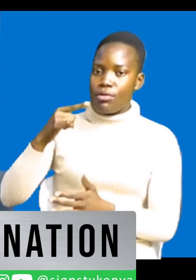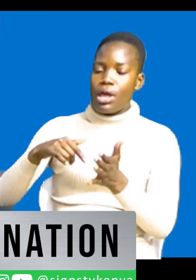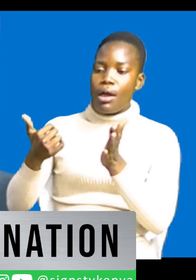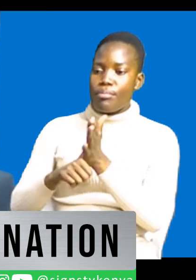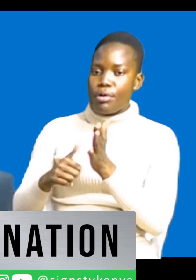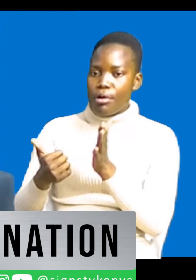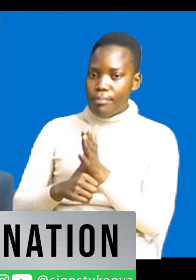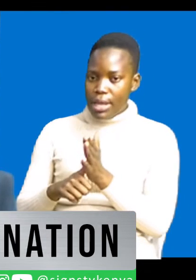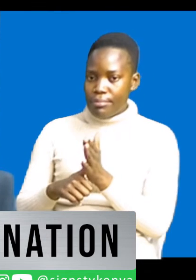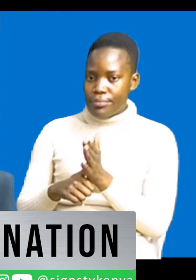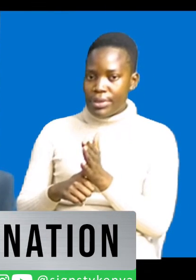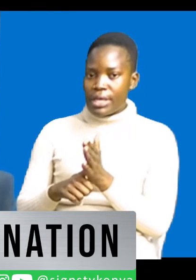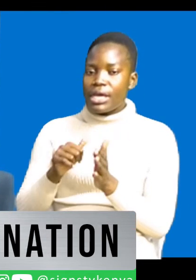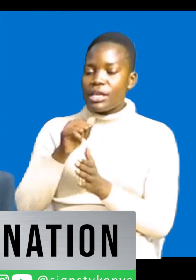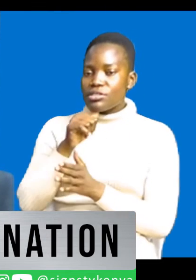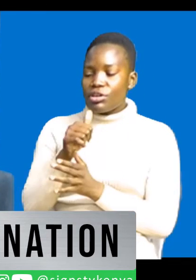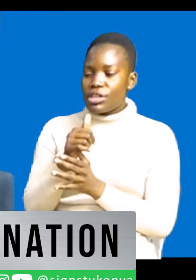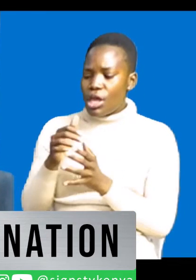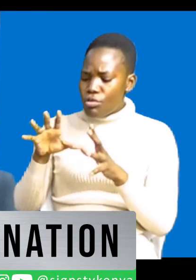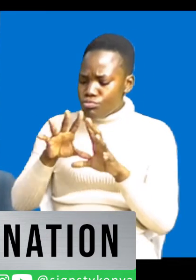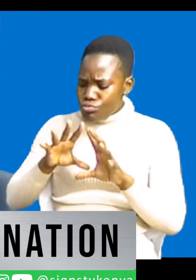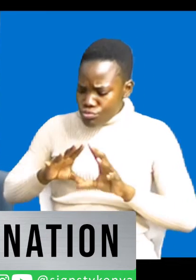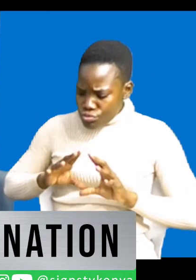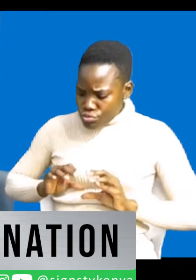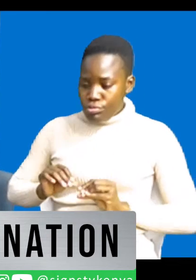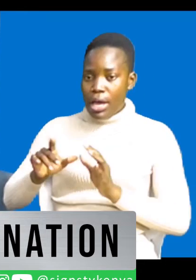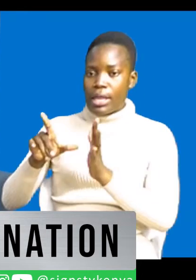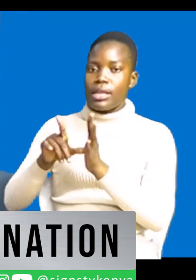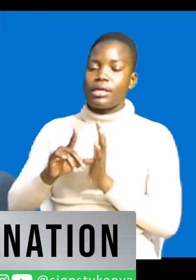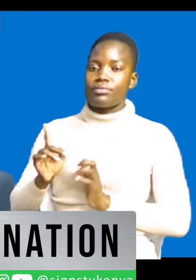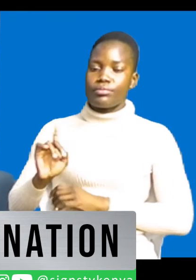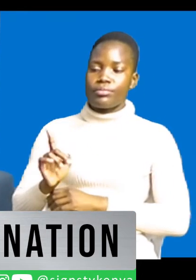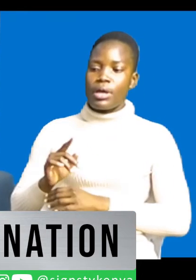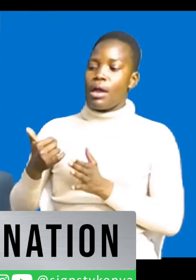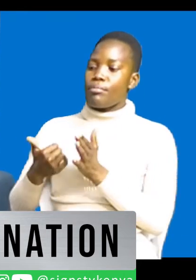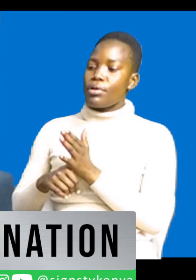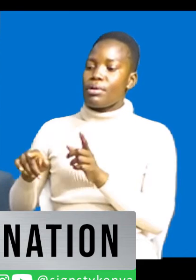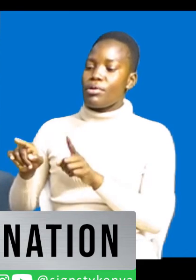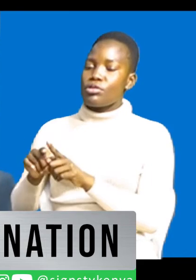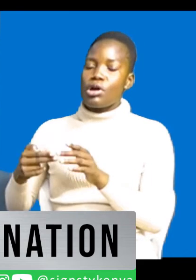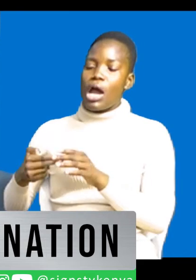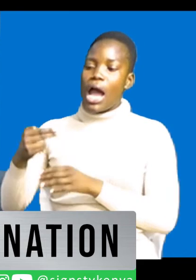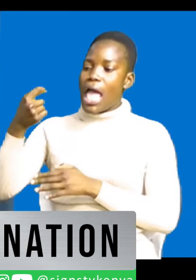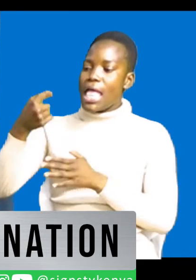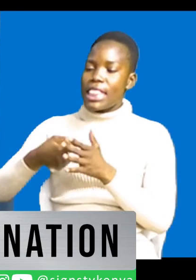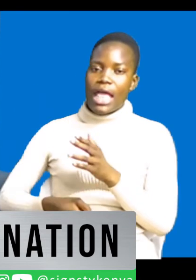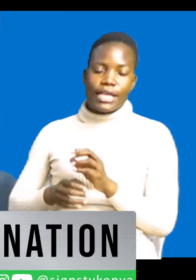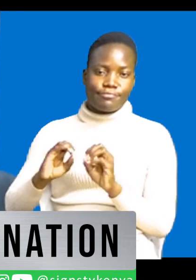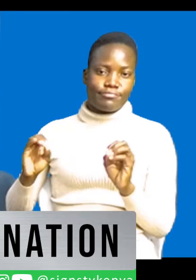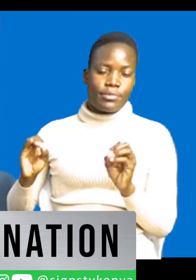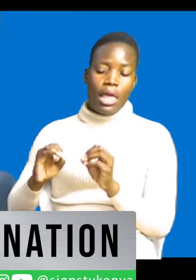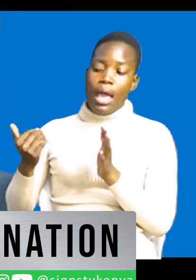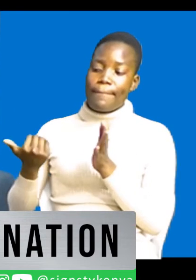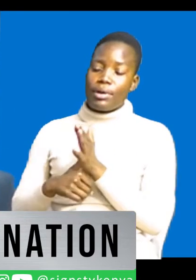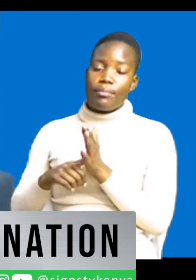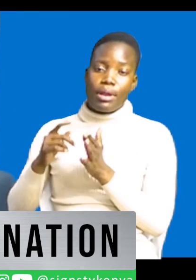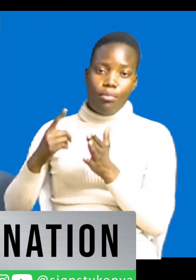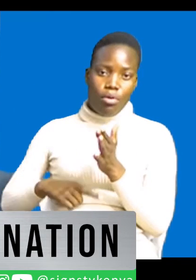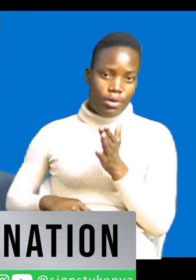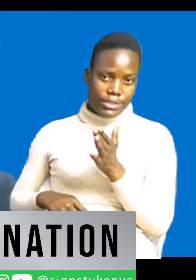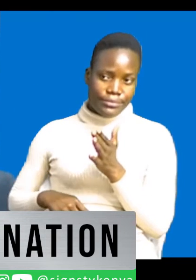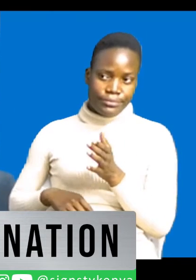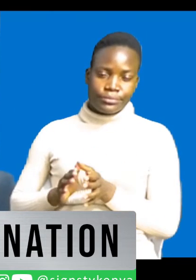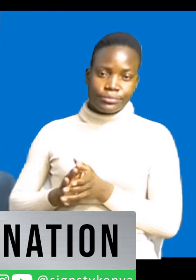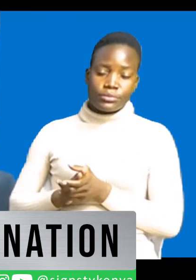not the accruing foreign debt. The problem is even not the high taxation. He said the problem